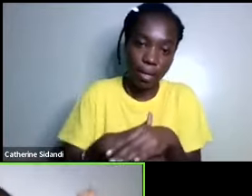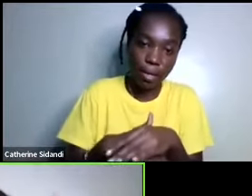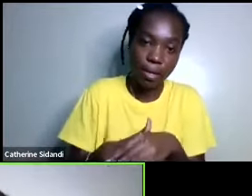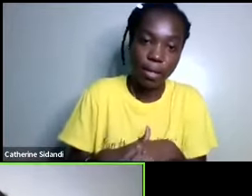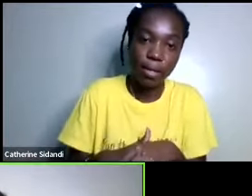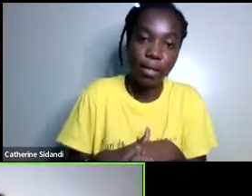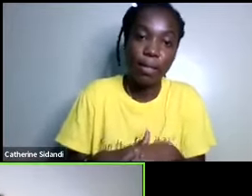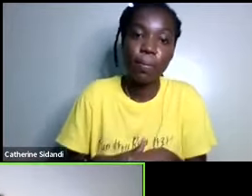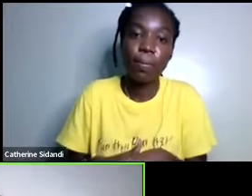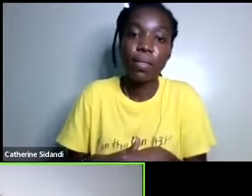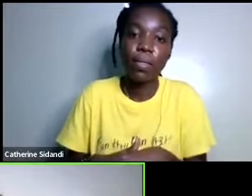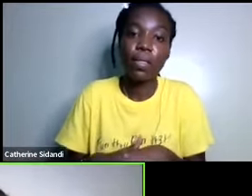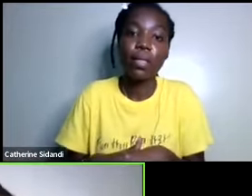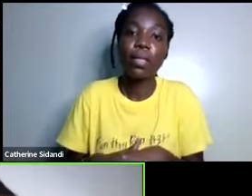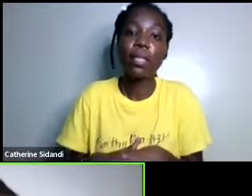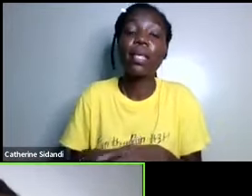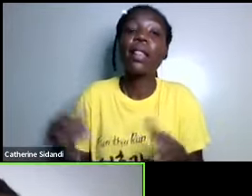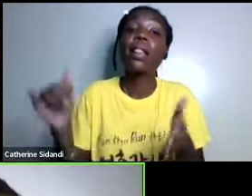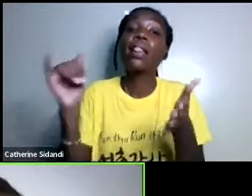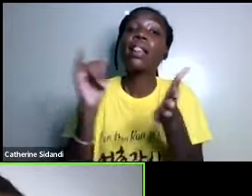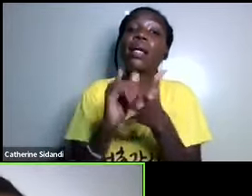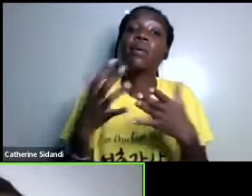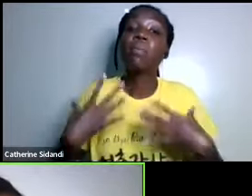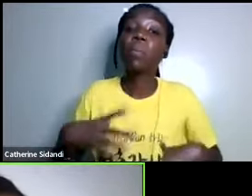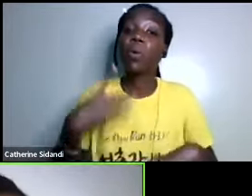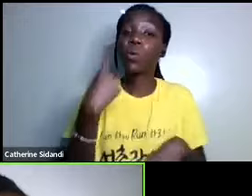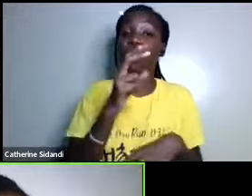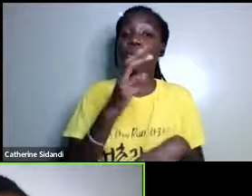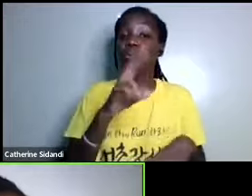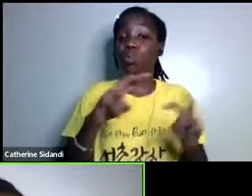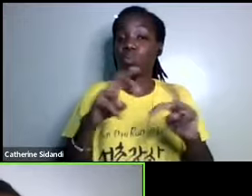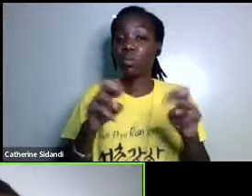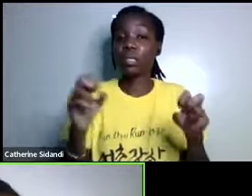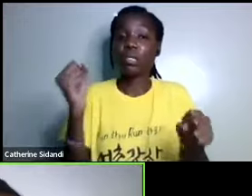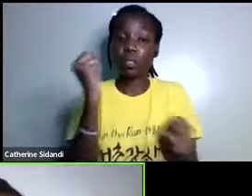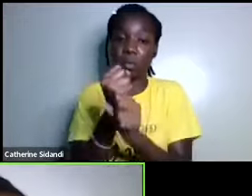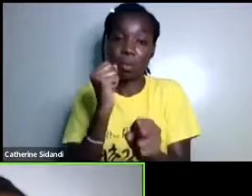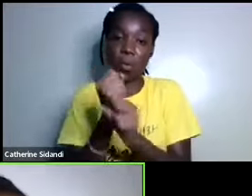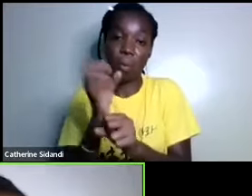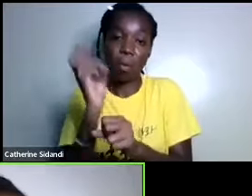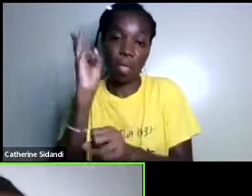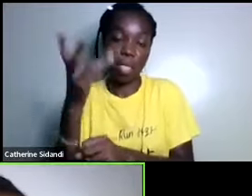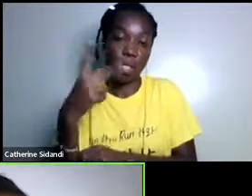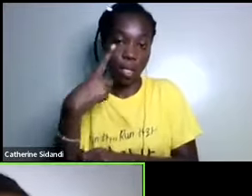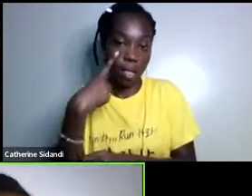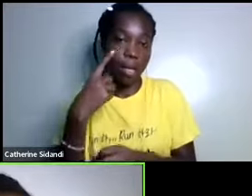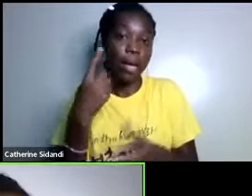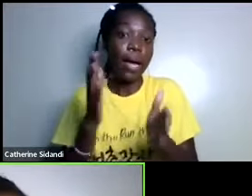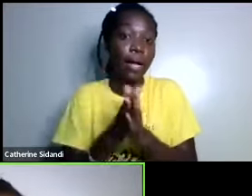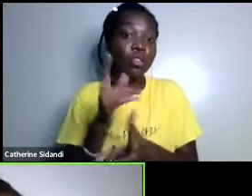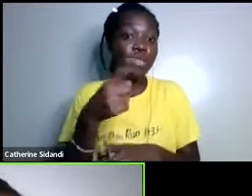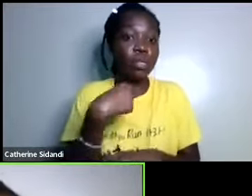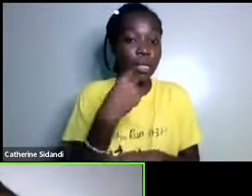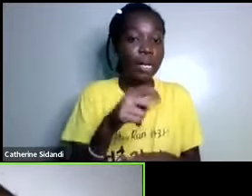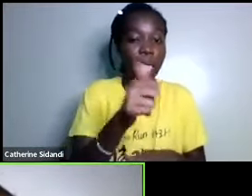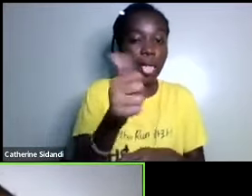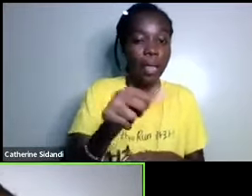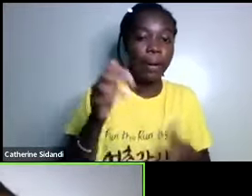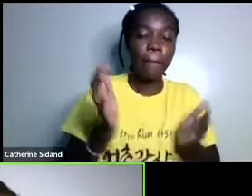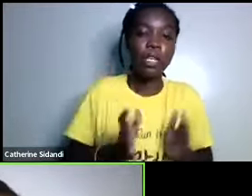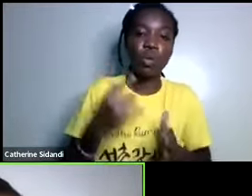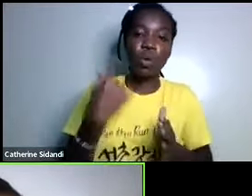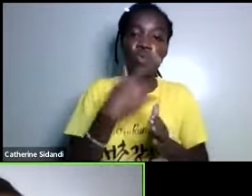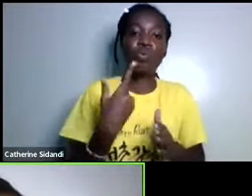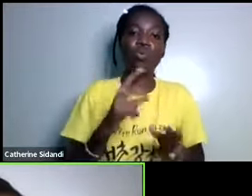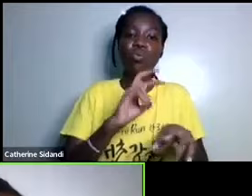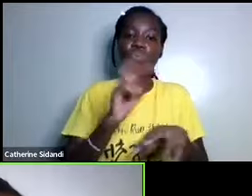headhunters can see you. And you can spread the word to anyone who's looking for a job and one who is looking to be headhunted. We are looking at how